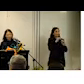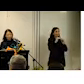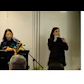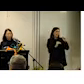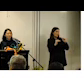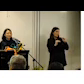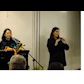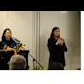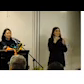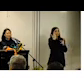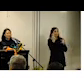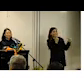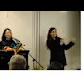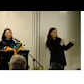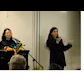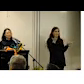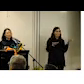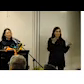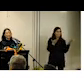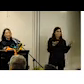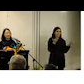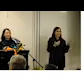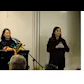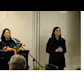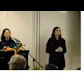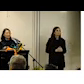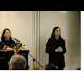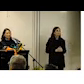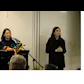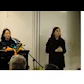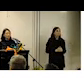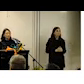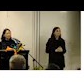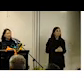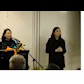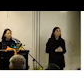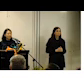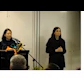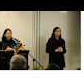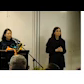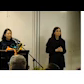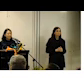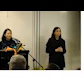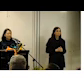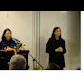this is a diagram showing the balance of inhibition and excitation of the brain. So we